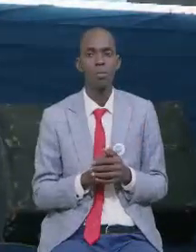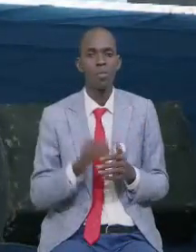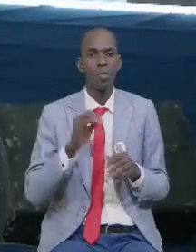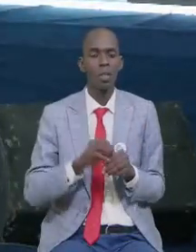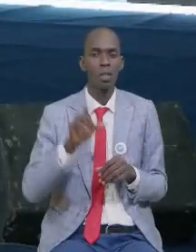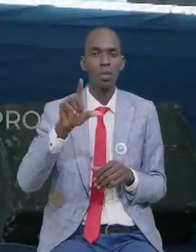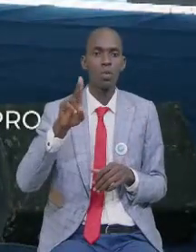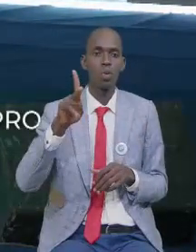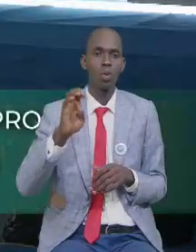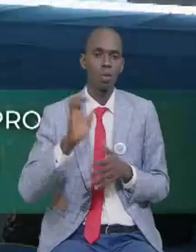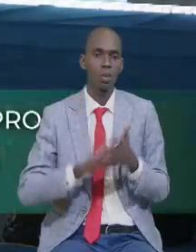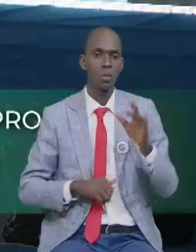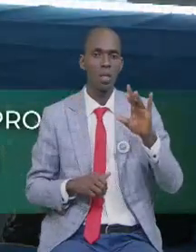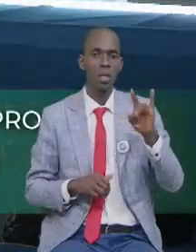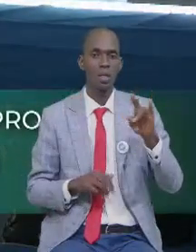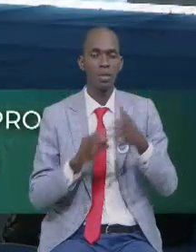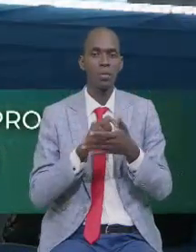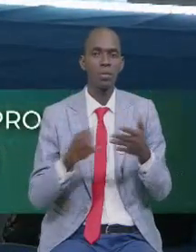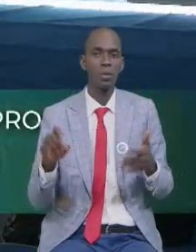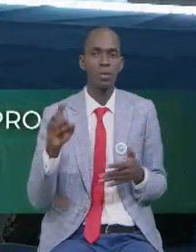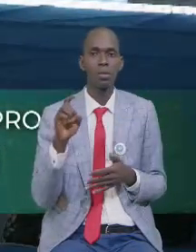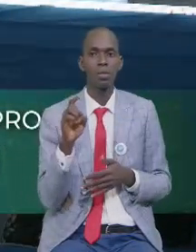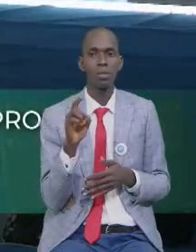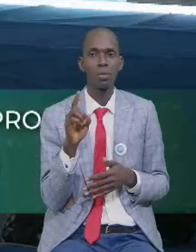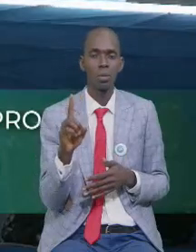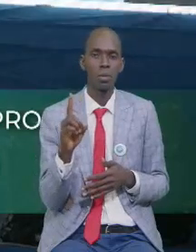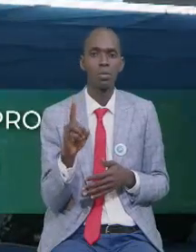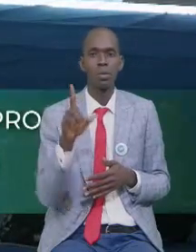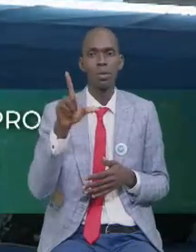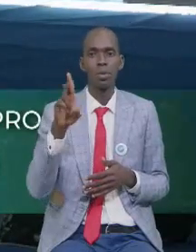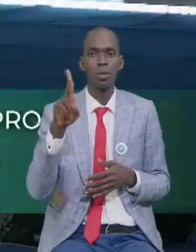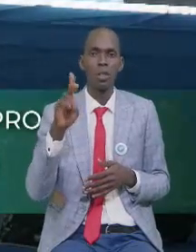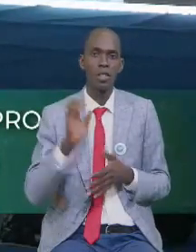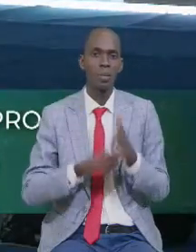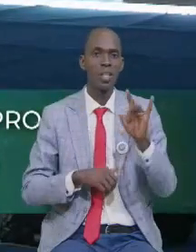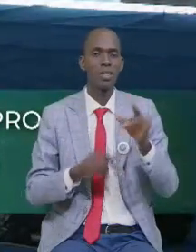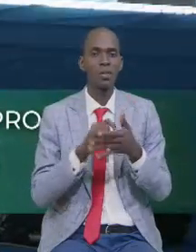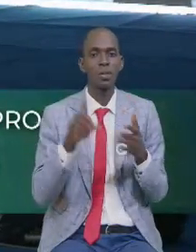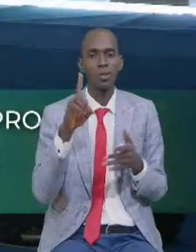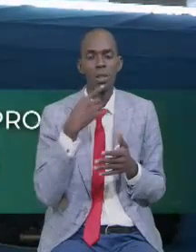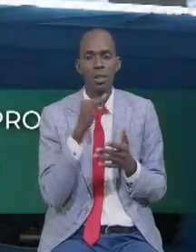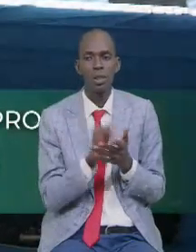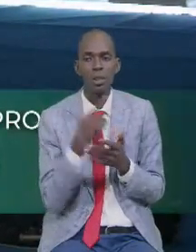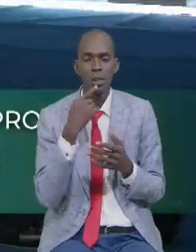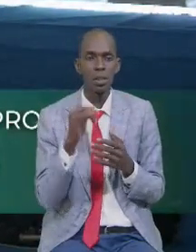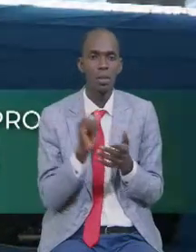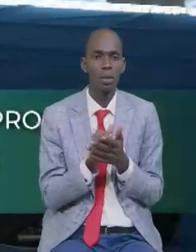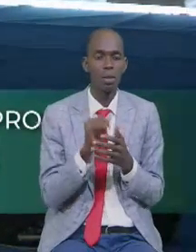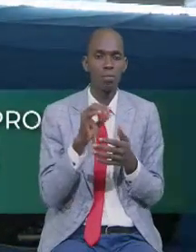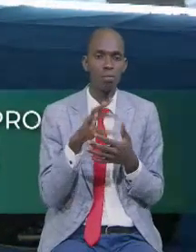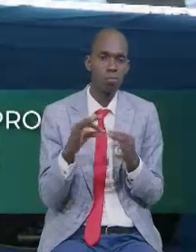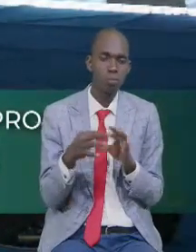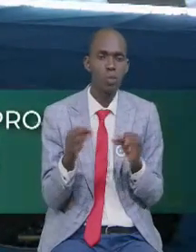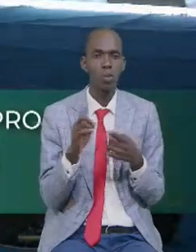chapter 18, and I'm reading from verse 1. It says, and speak a parable unto them to this